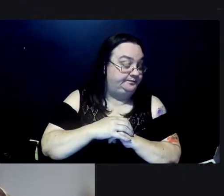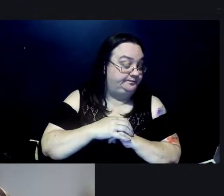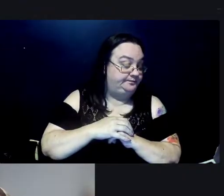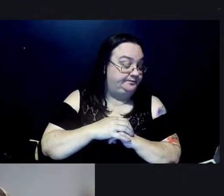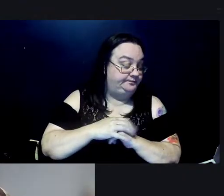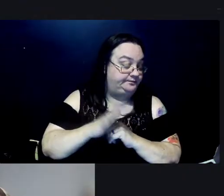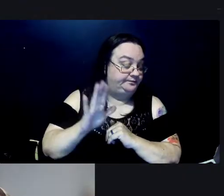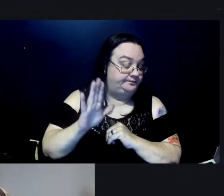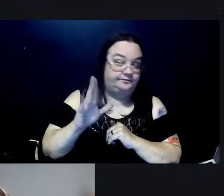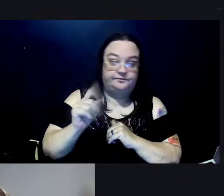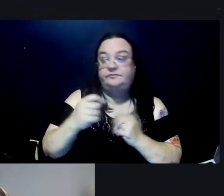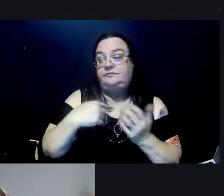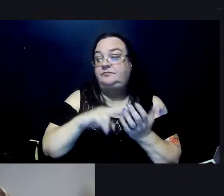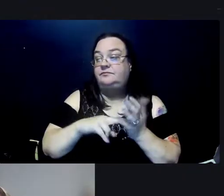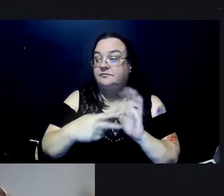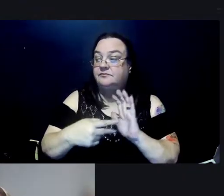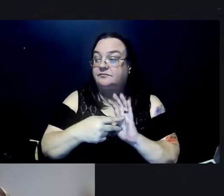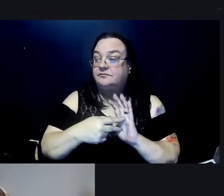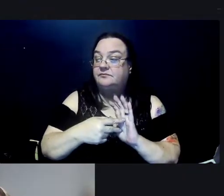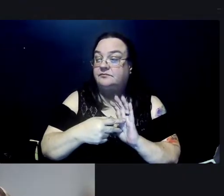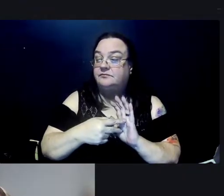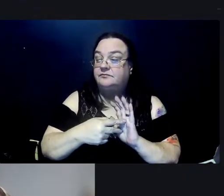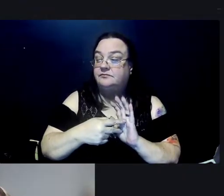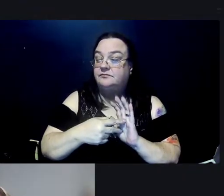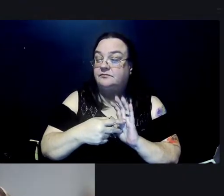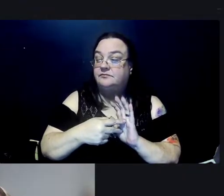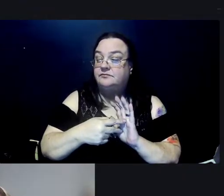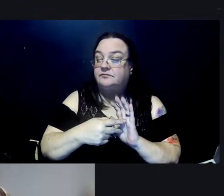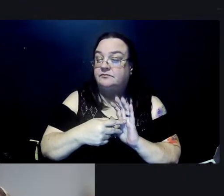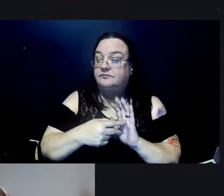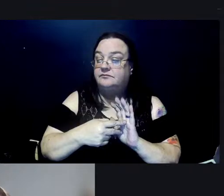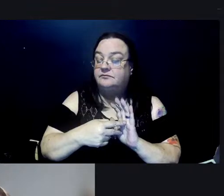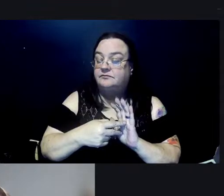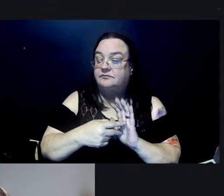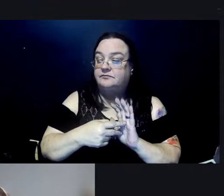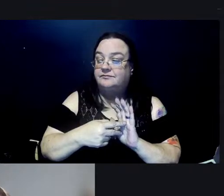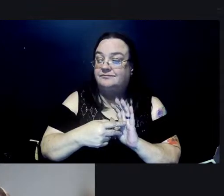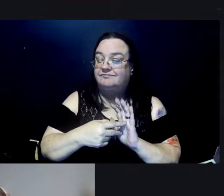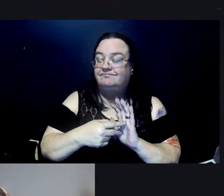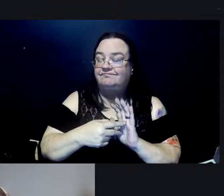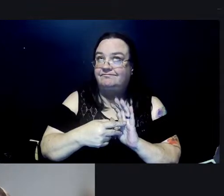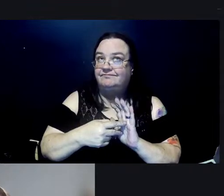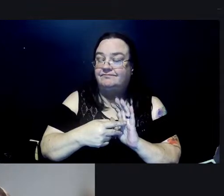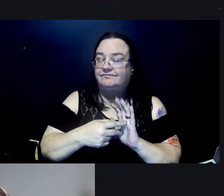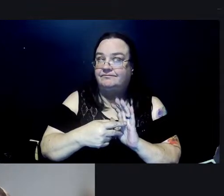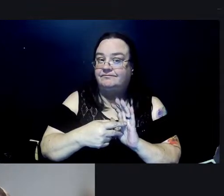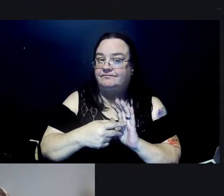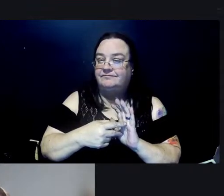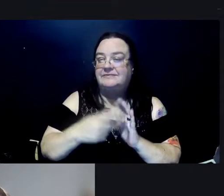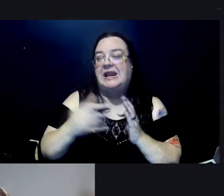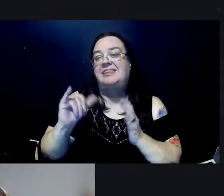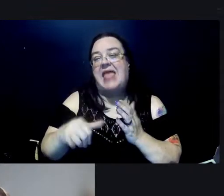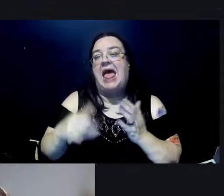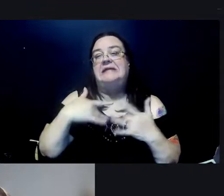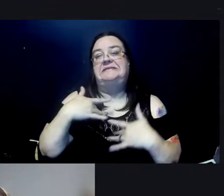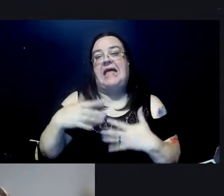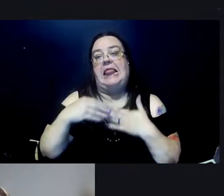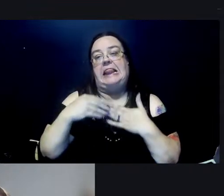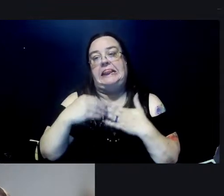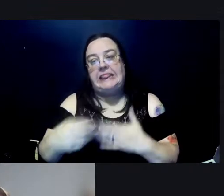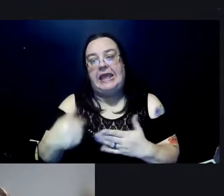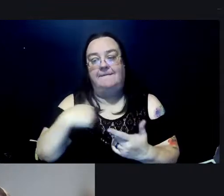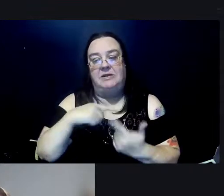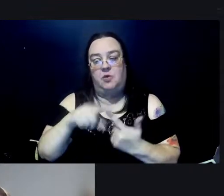But I mean, it tends to lead me to believe that we can remove